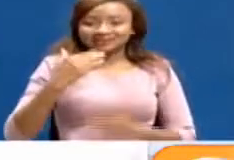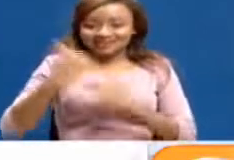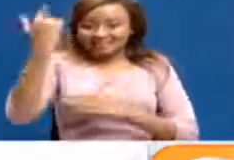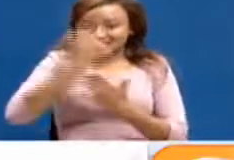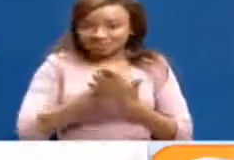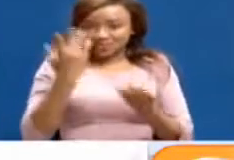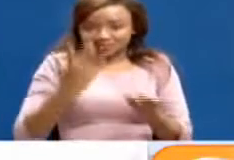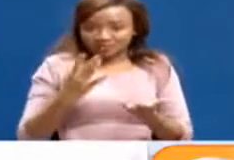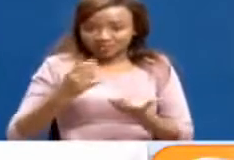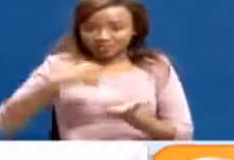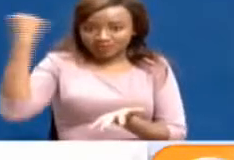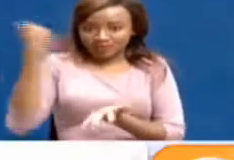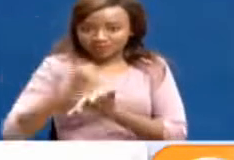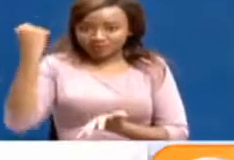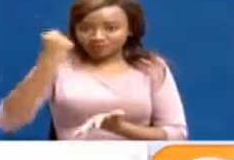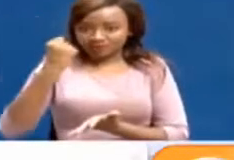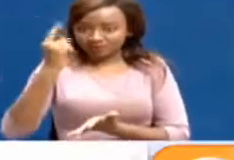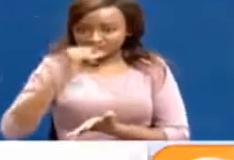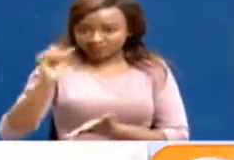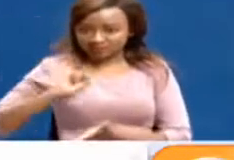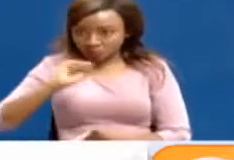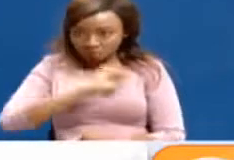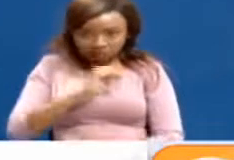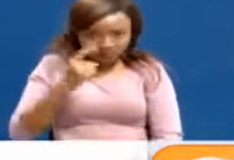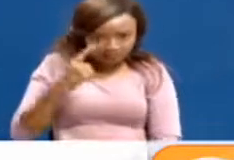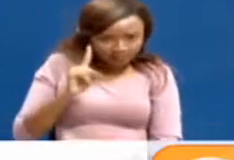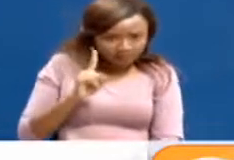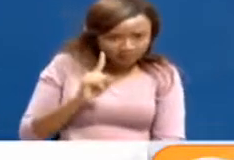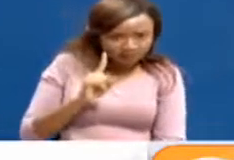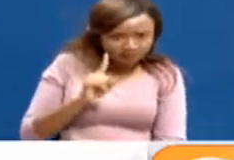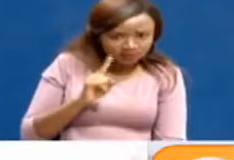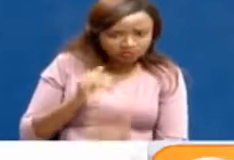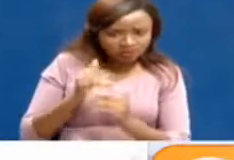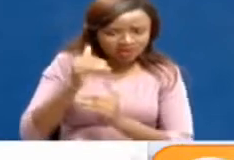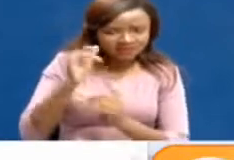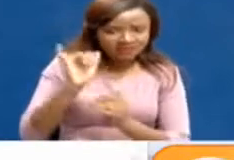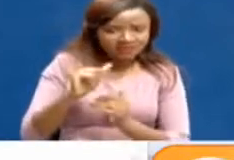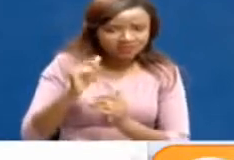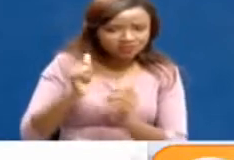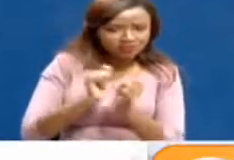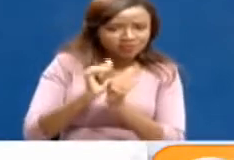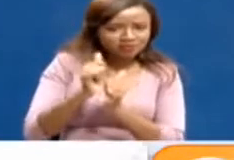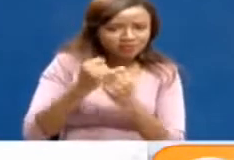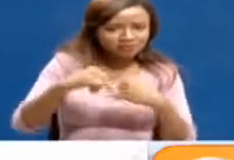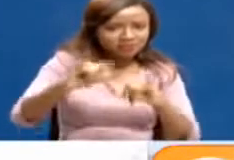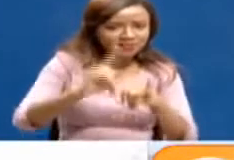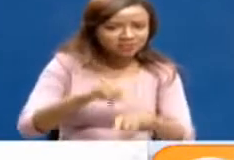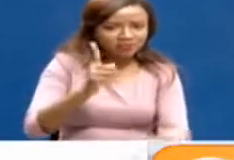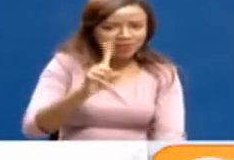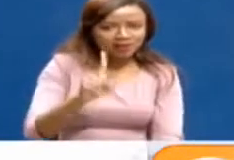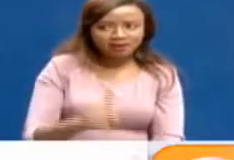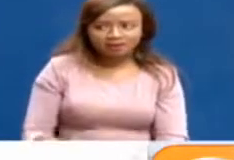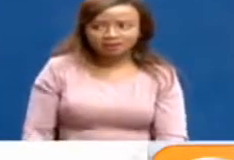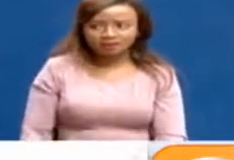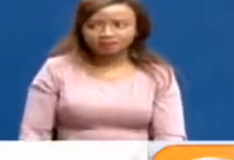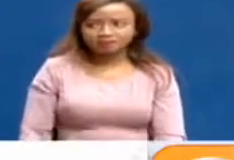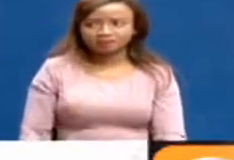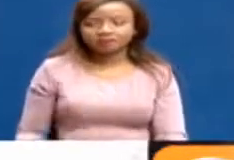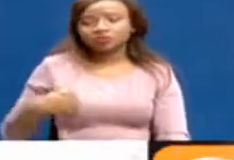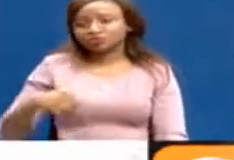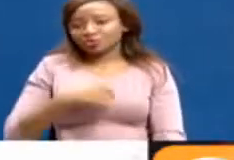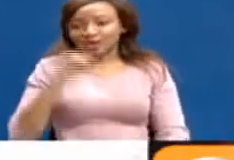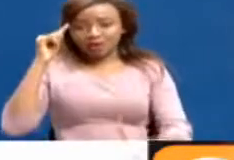hopefully, it'll be passed in the Senate. That's what you said in your words. What's the timeline after that? Jeff, what we intend to do,